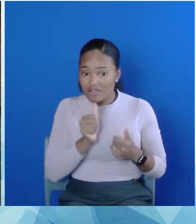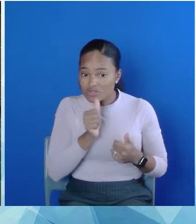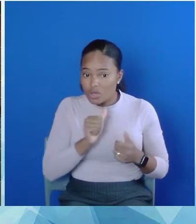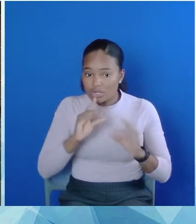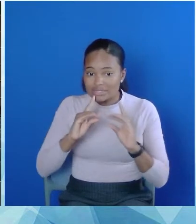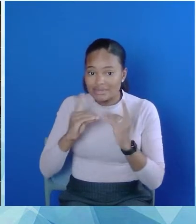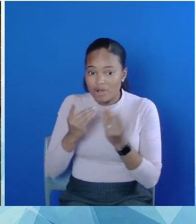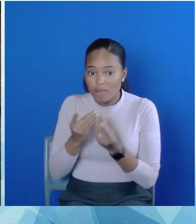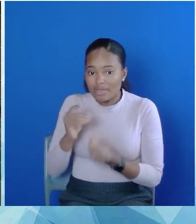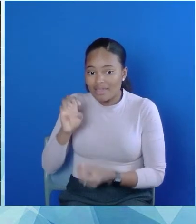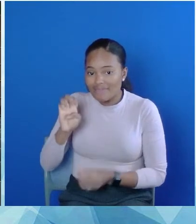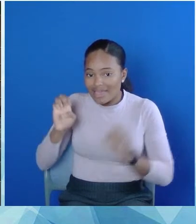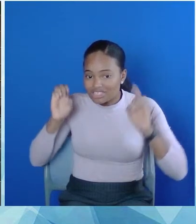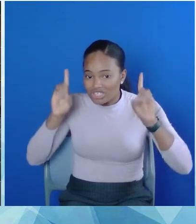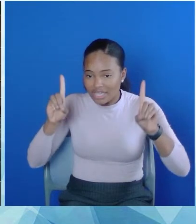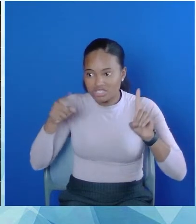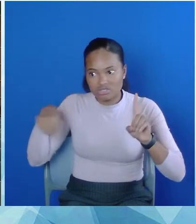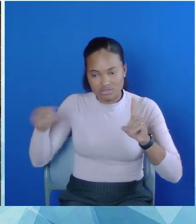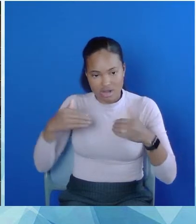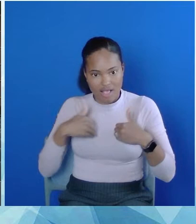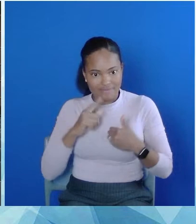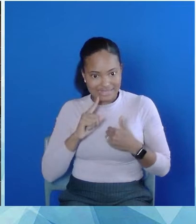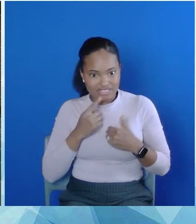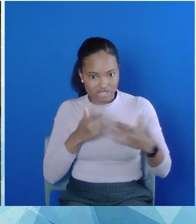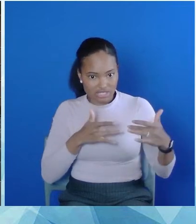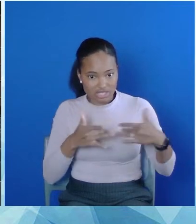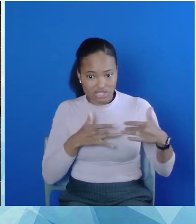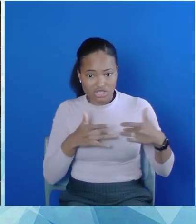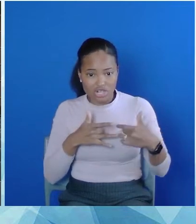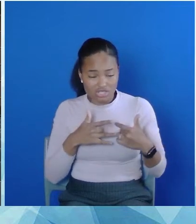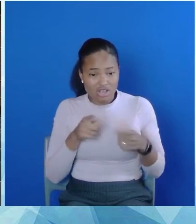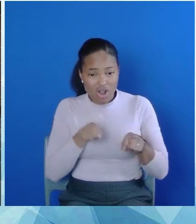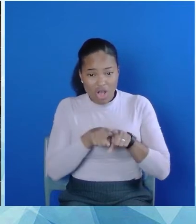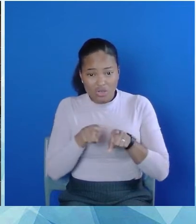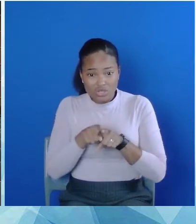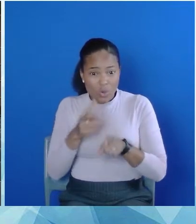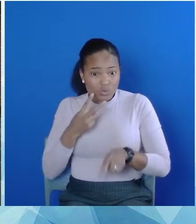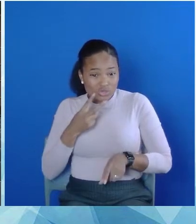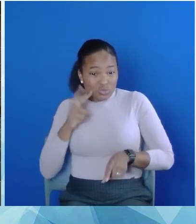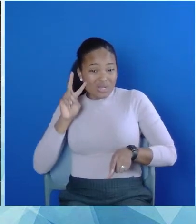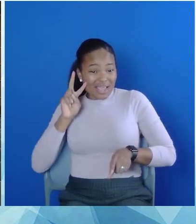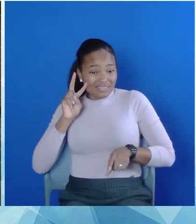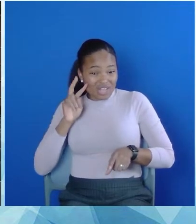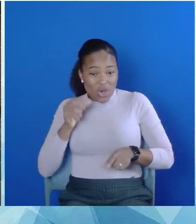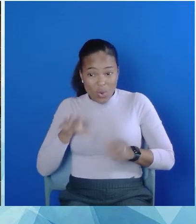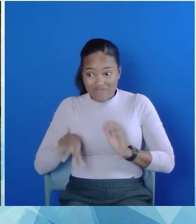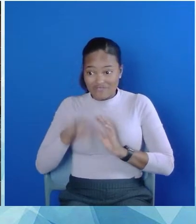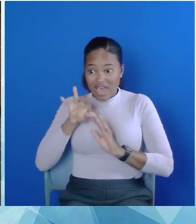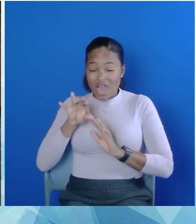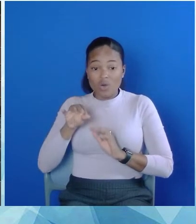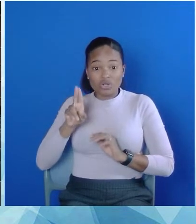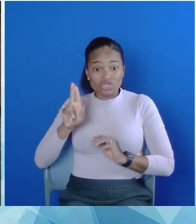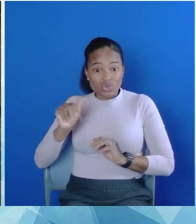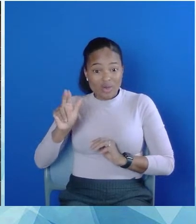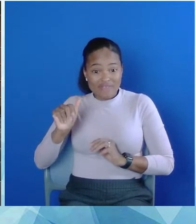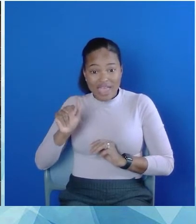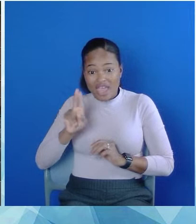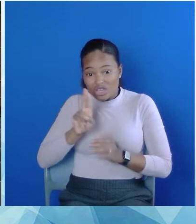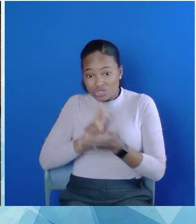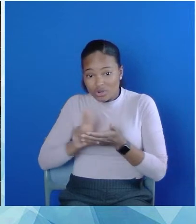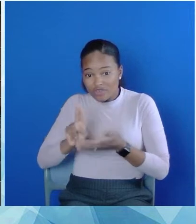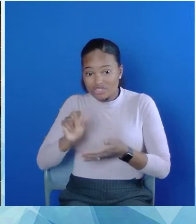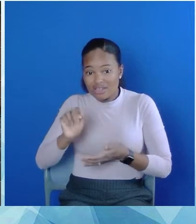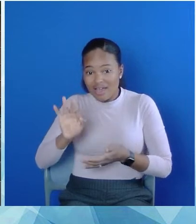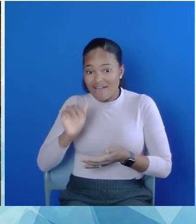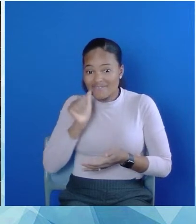serious concerns. And then even as recently as day before yesterday, we found out that the University of Arizona has concerns because